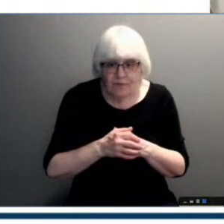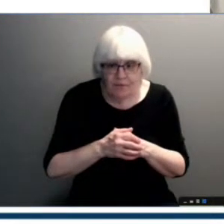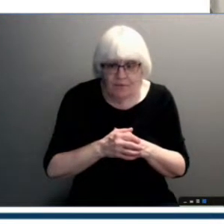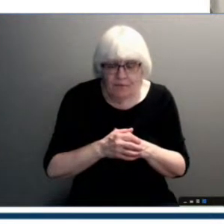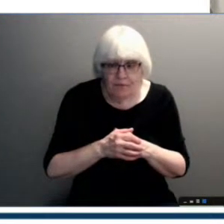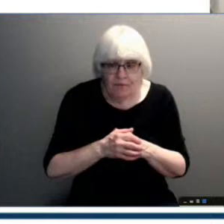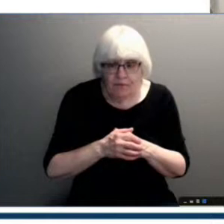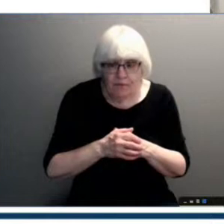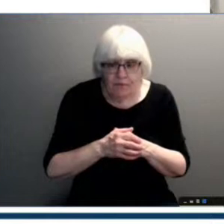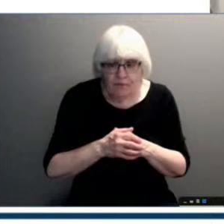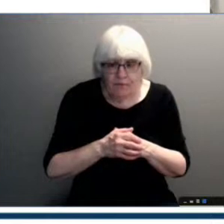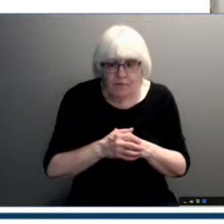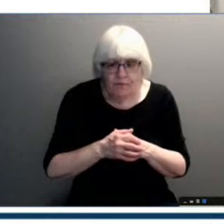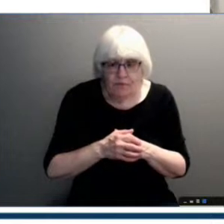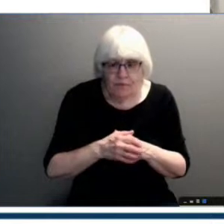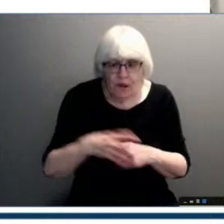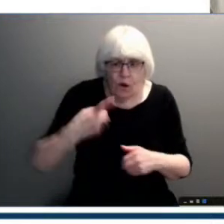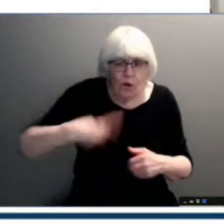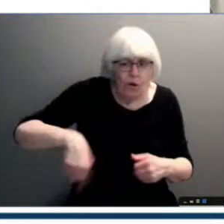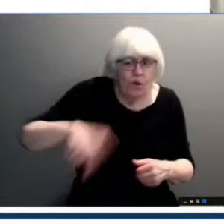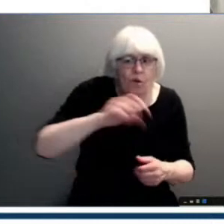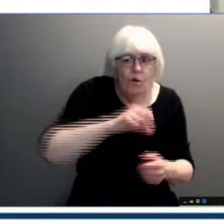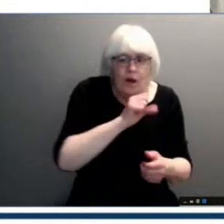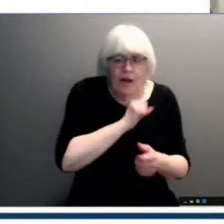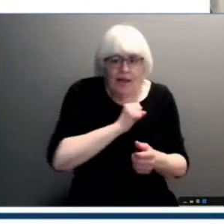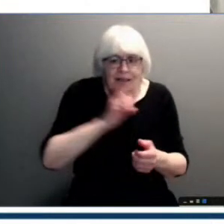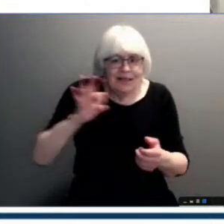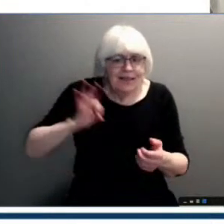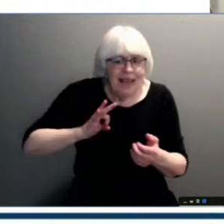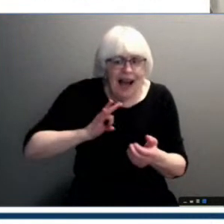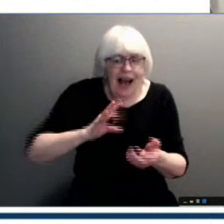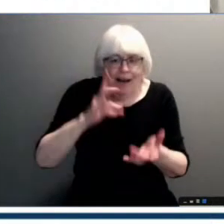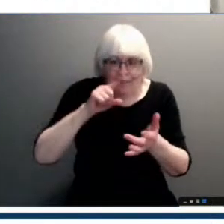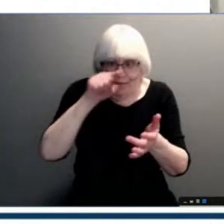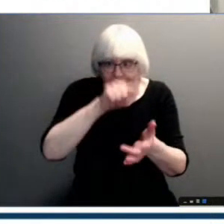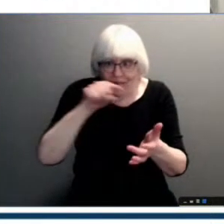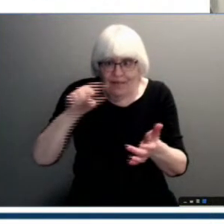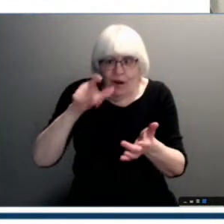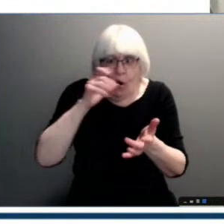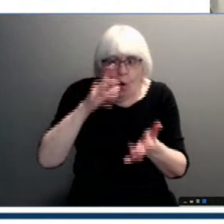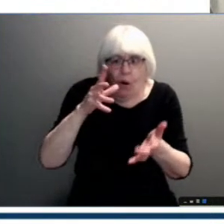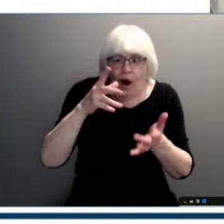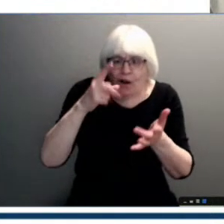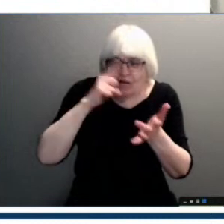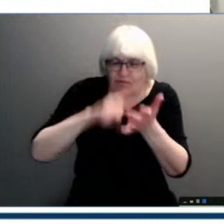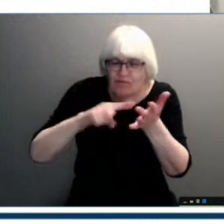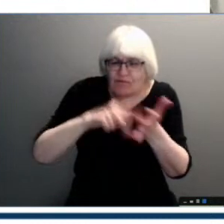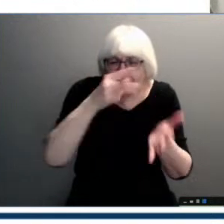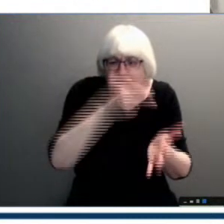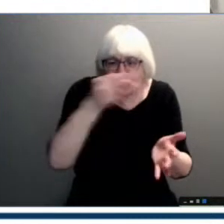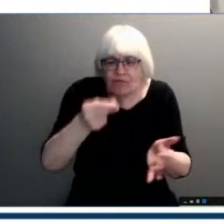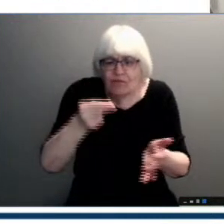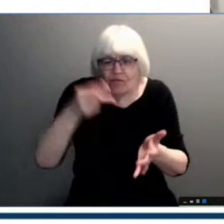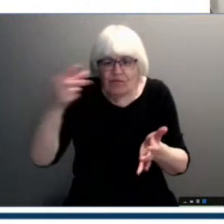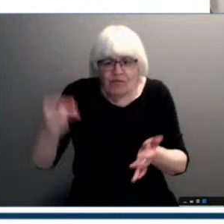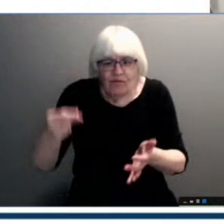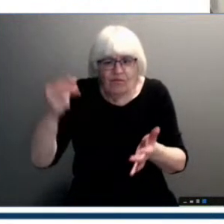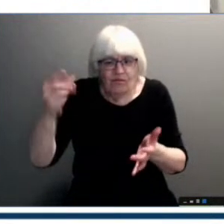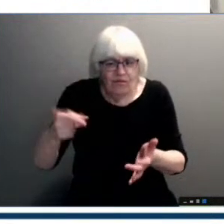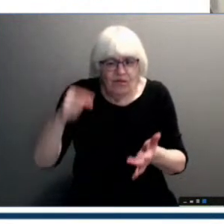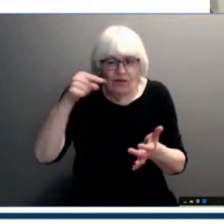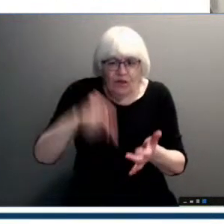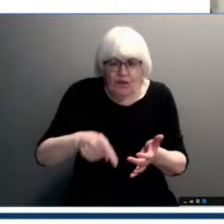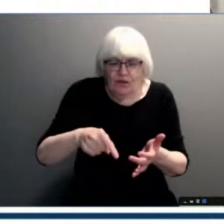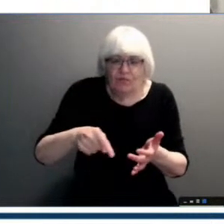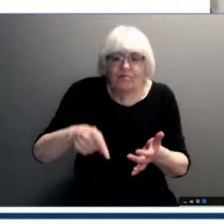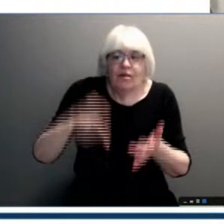past, why weren't schools closed earlier and customer limits reinstated in businesses like grocery stores,